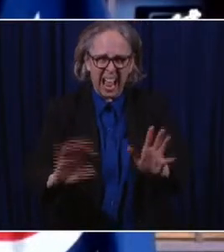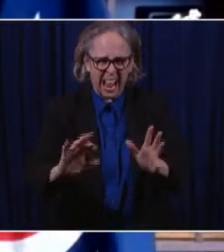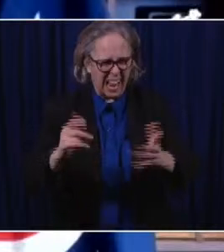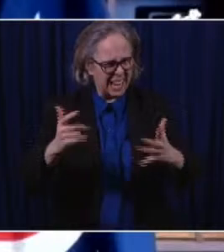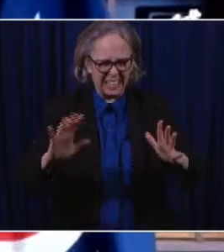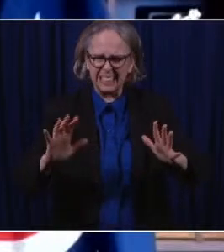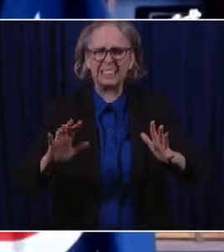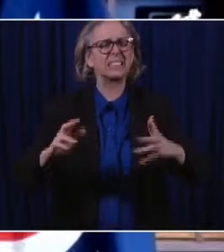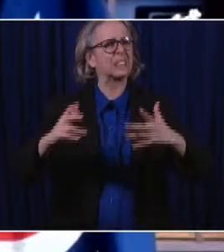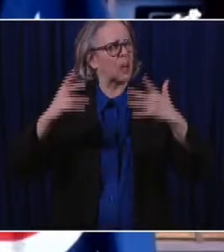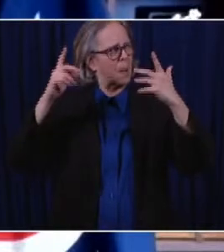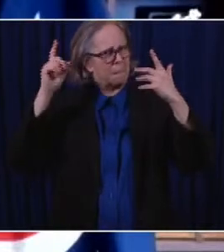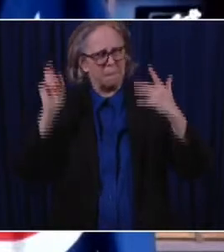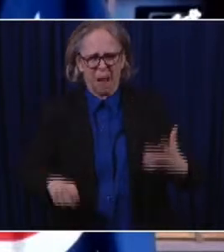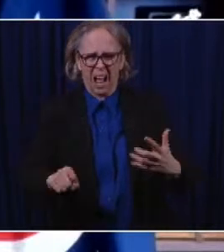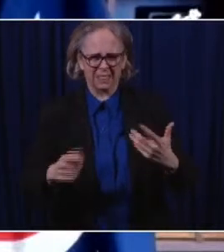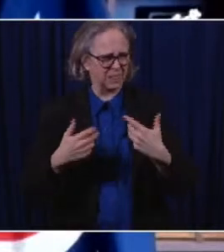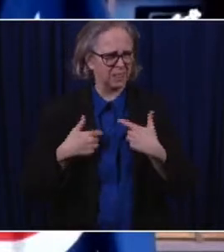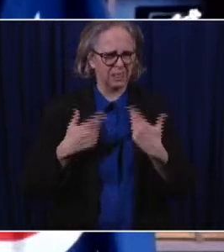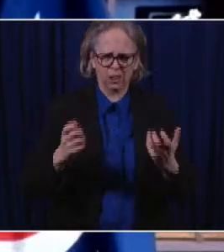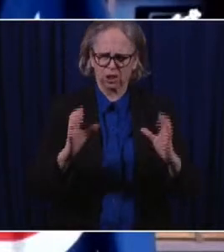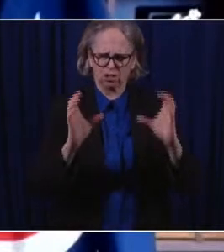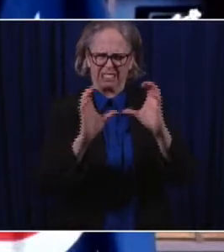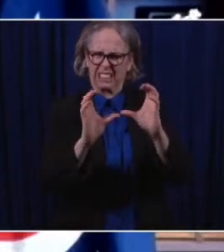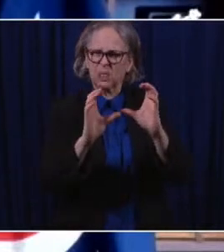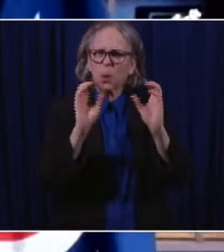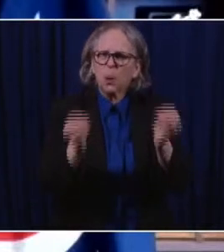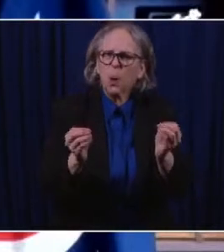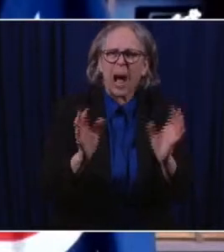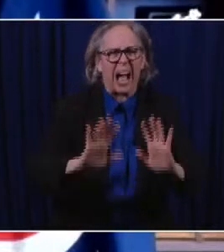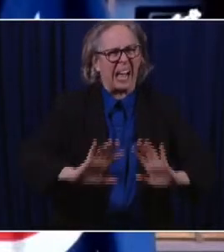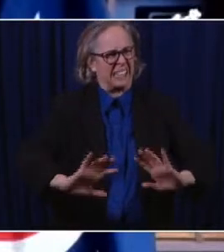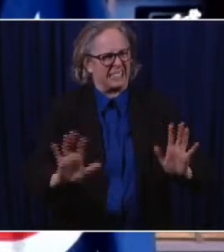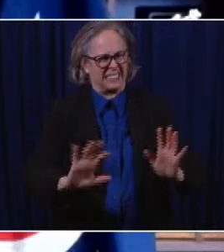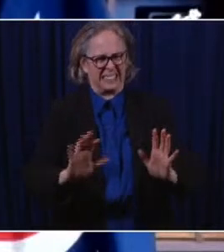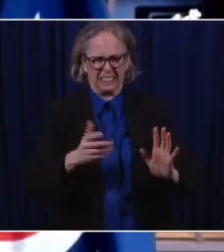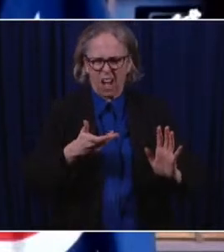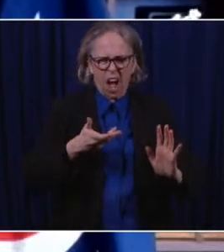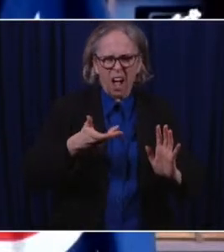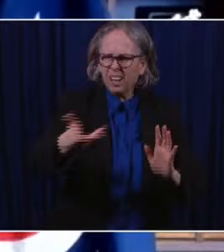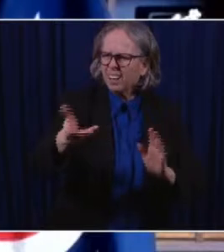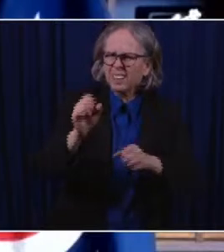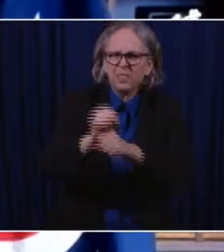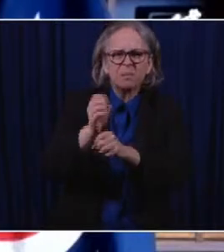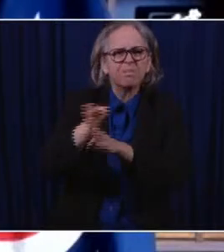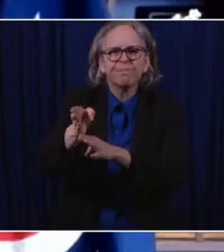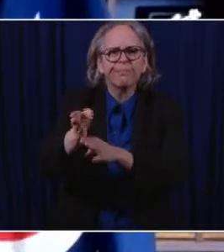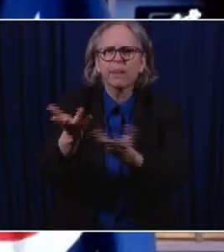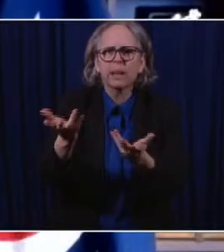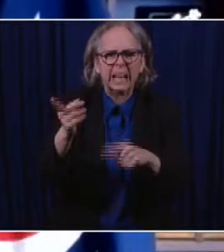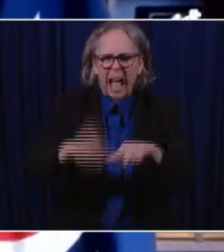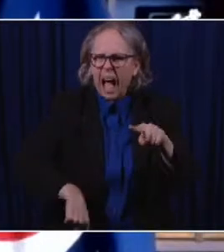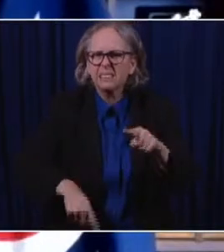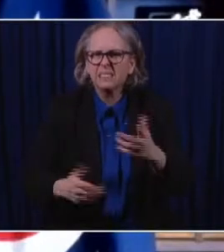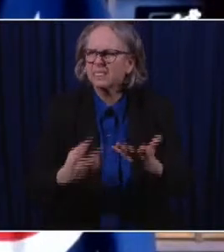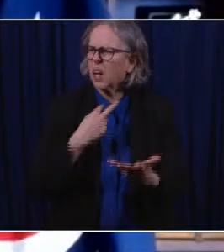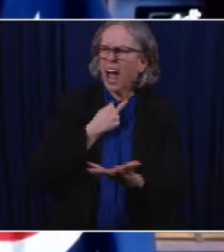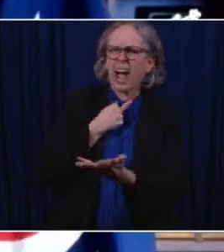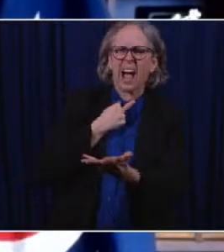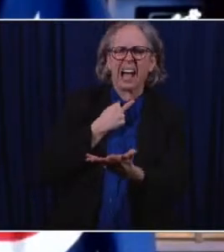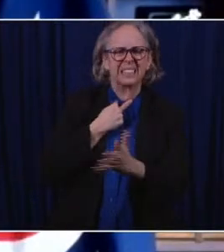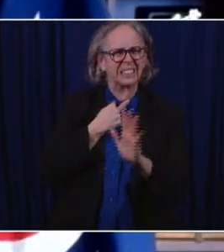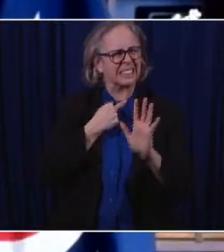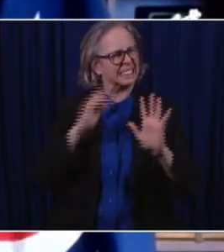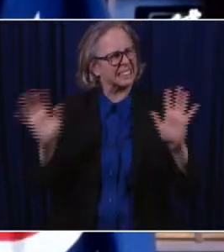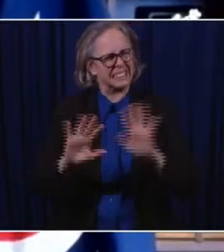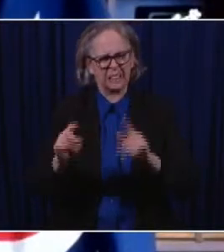earning the credential. And as a result, they don't have that credential when it's time to go to work in the future. We want to help correct